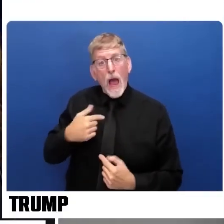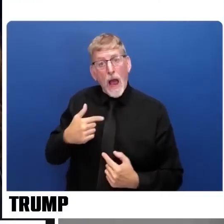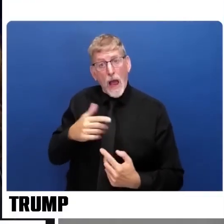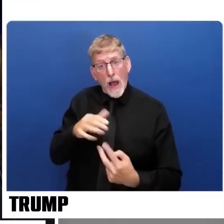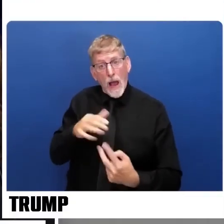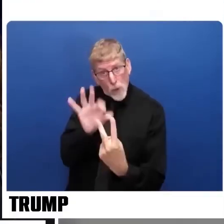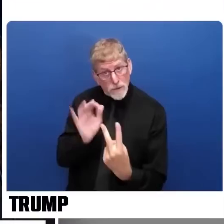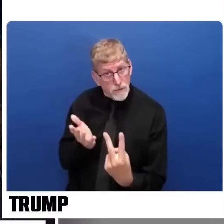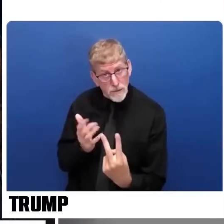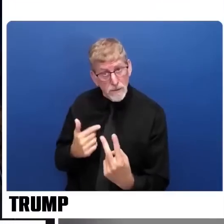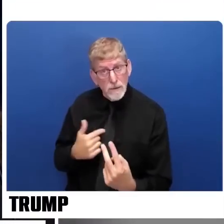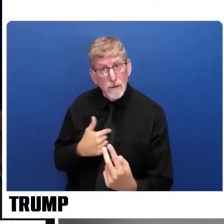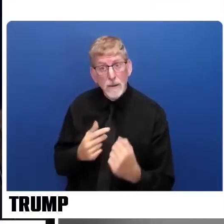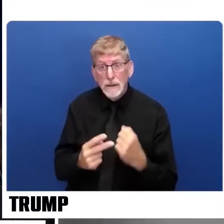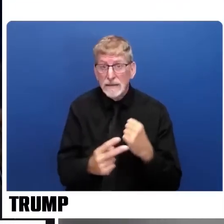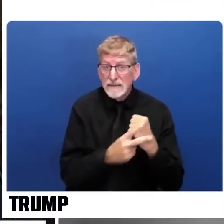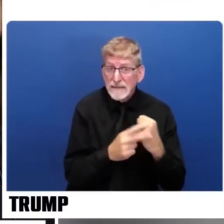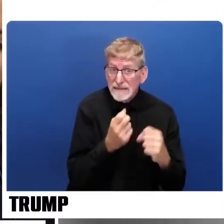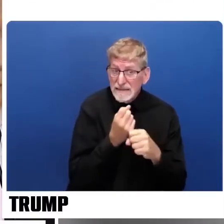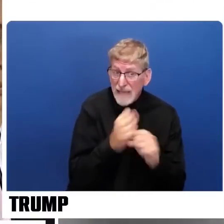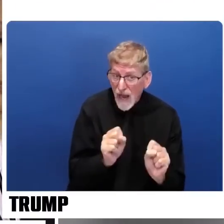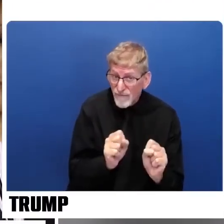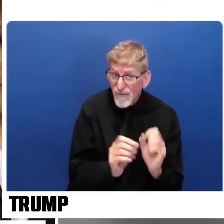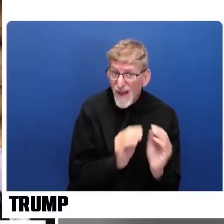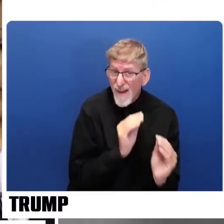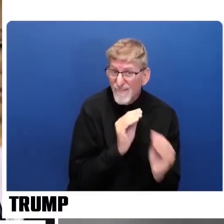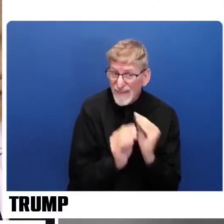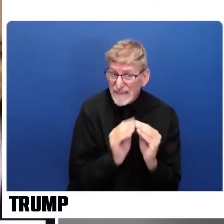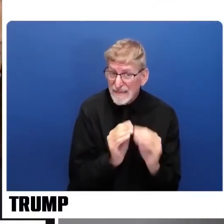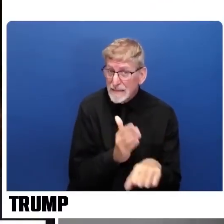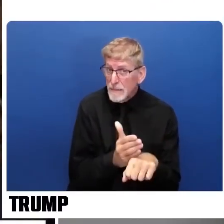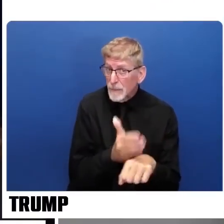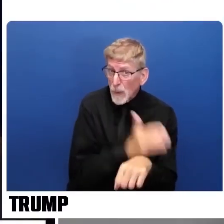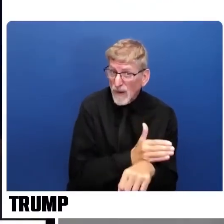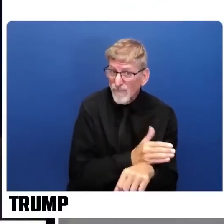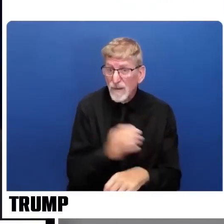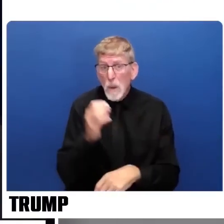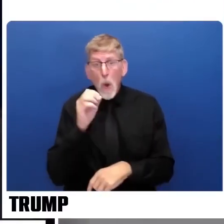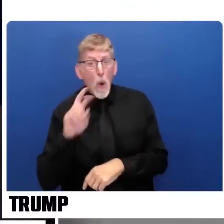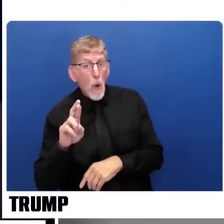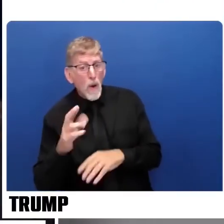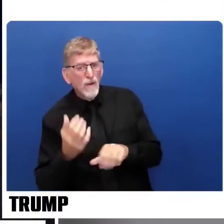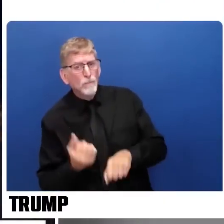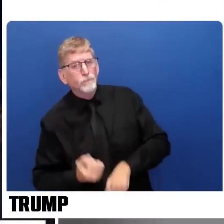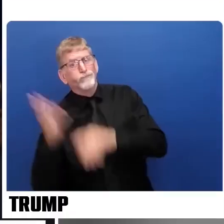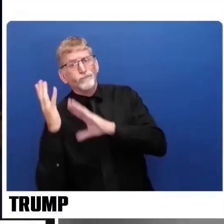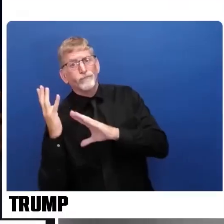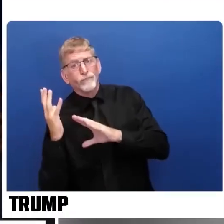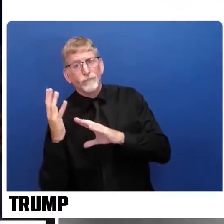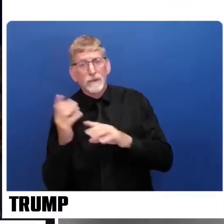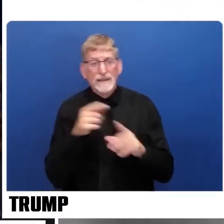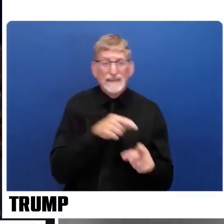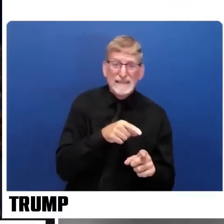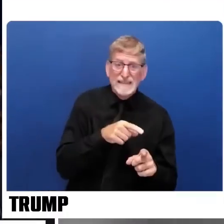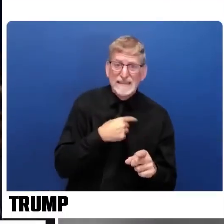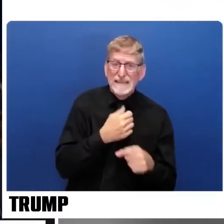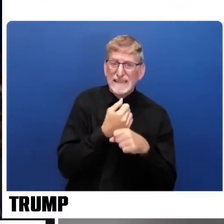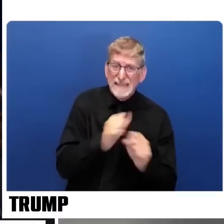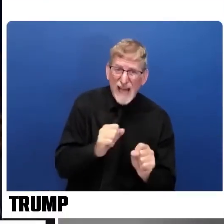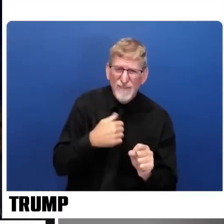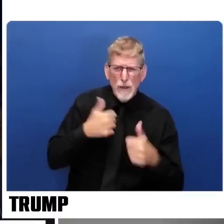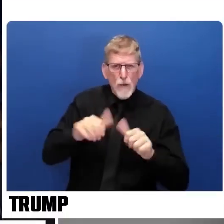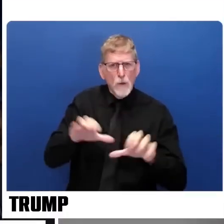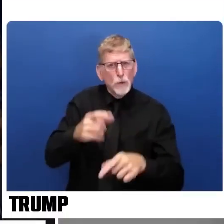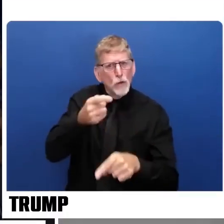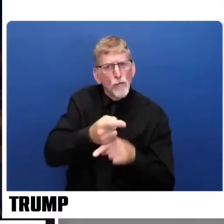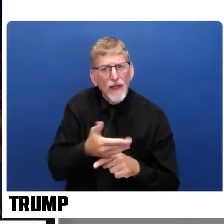it and make it as good as it can be, or do I let it rot? And I saved it. I did the right thing. But it's still